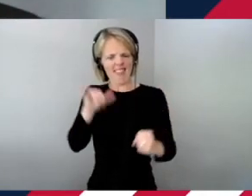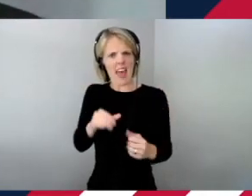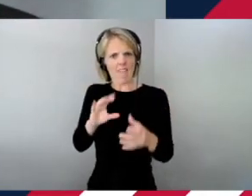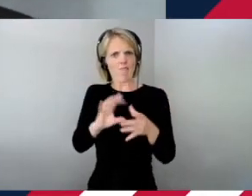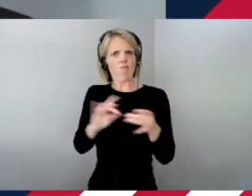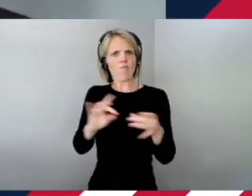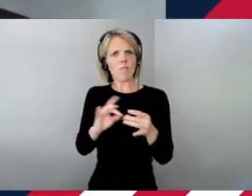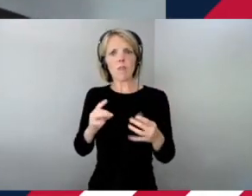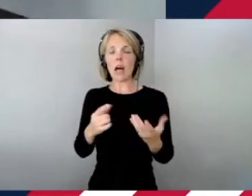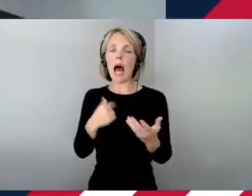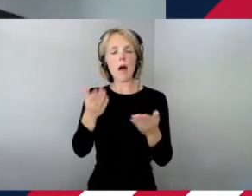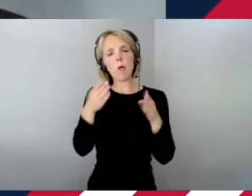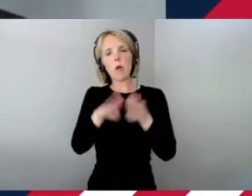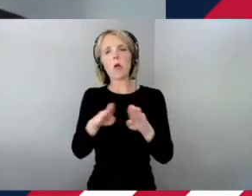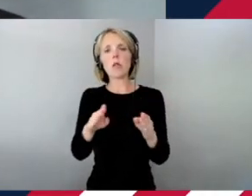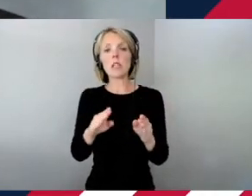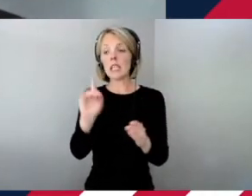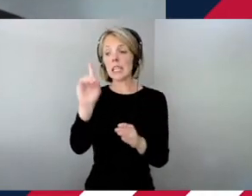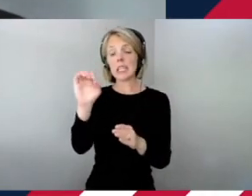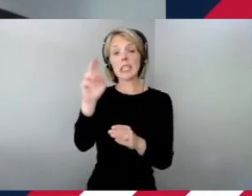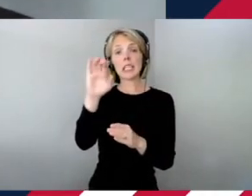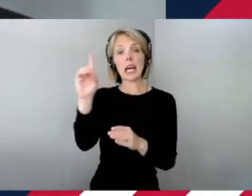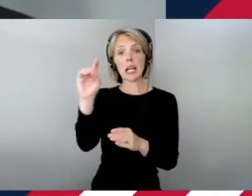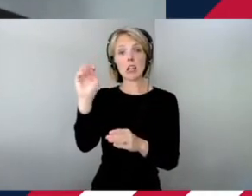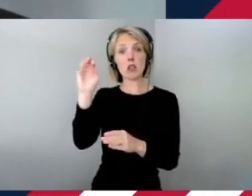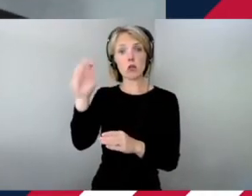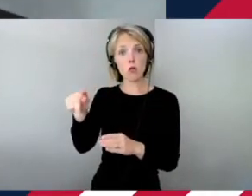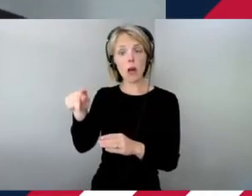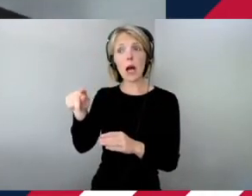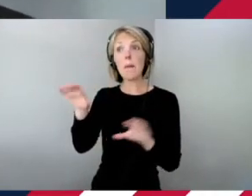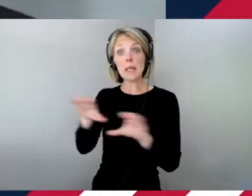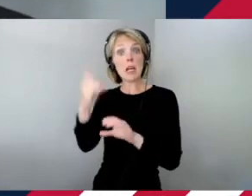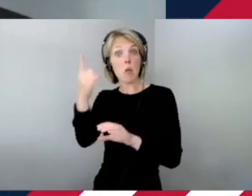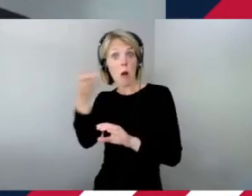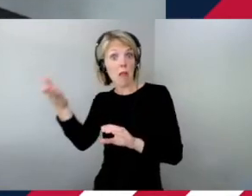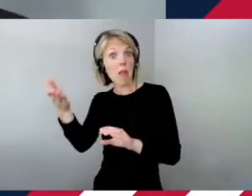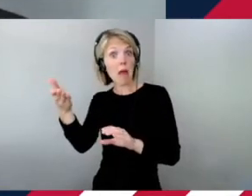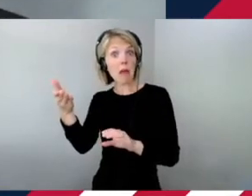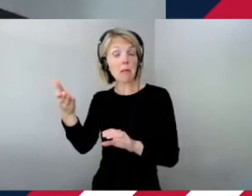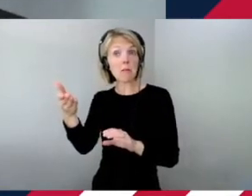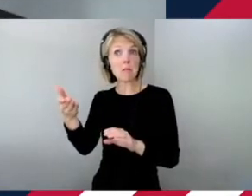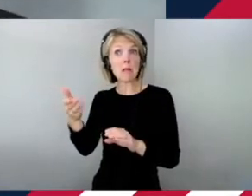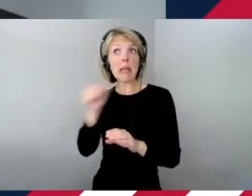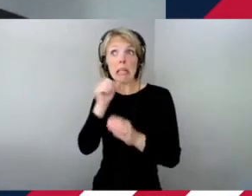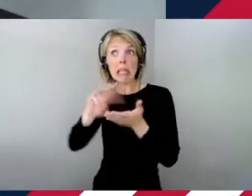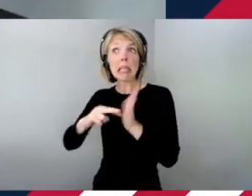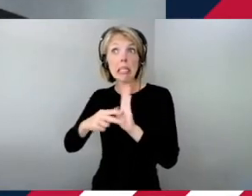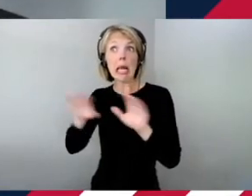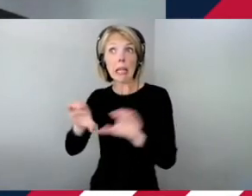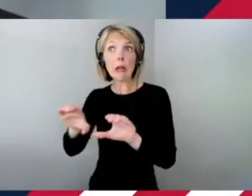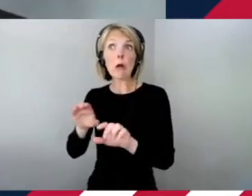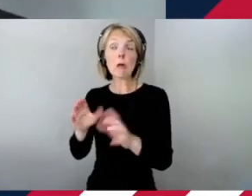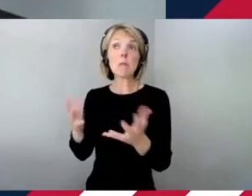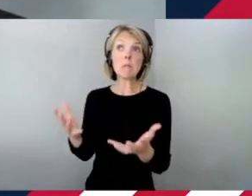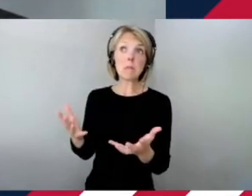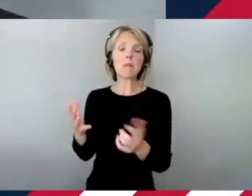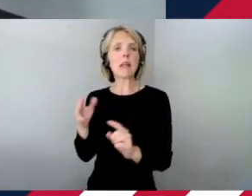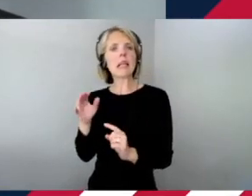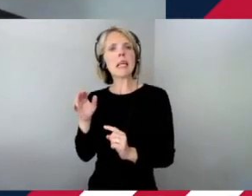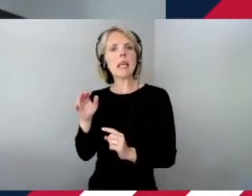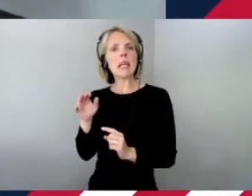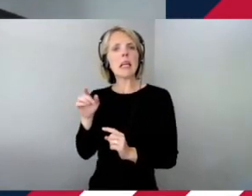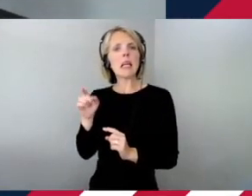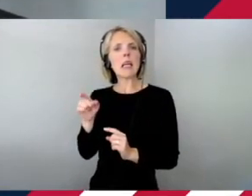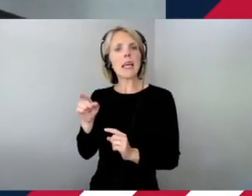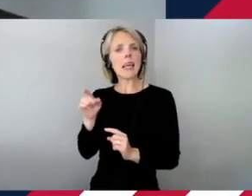will close by saying Donald Trump did do one thing that he didn't intend to do. That is,